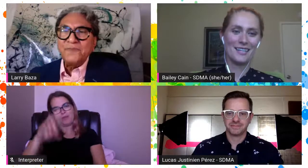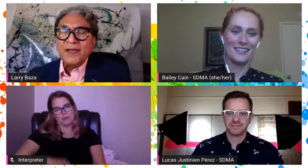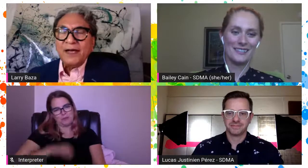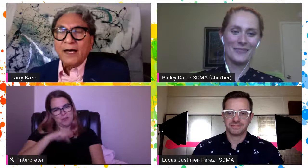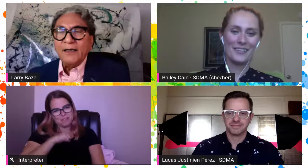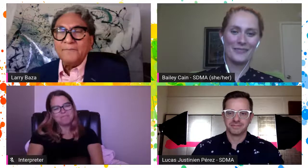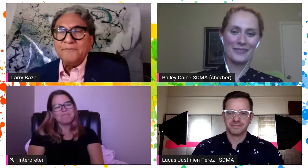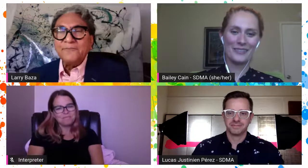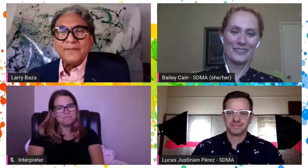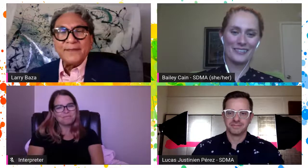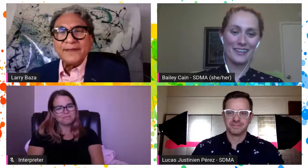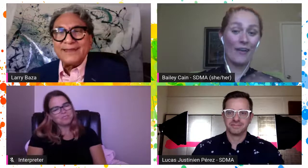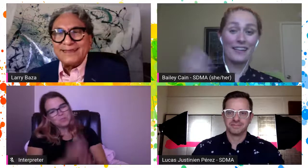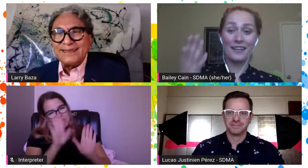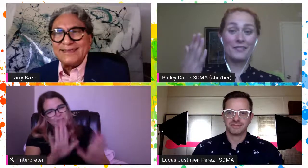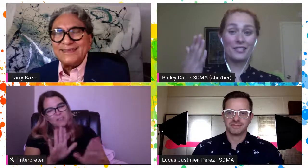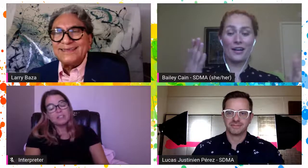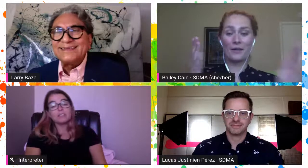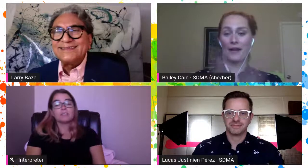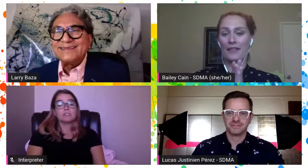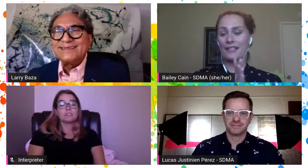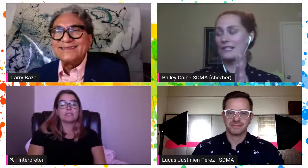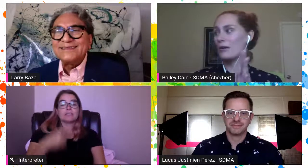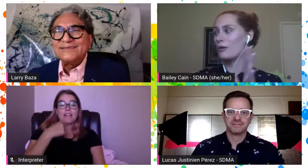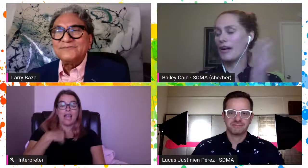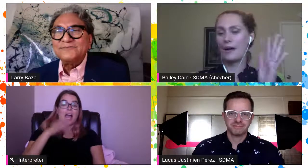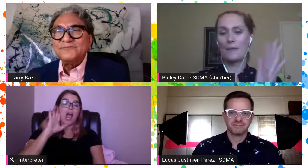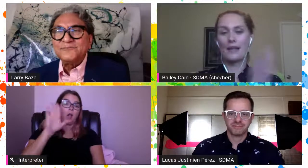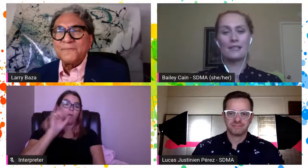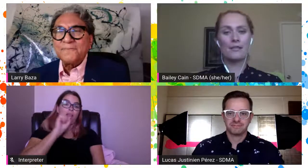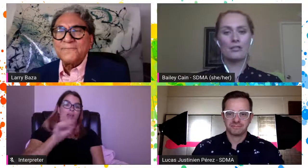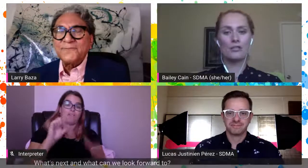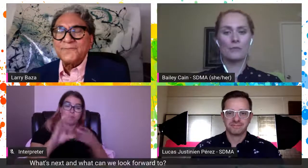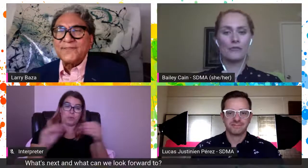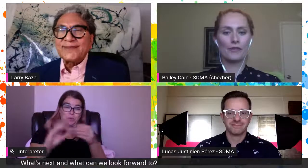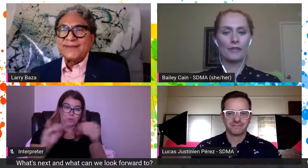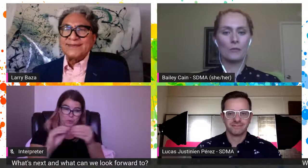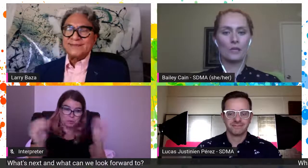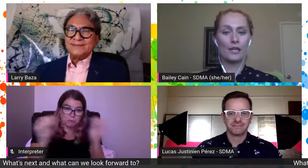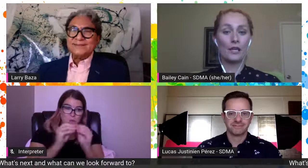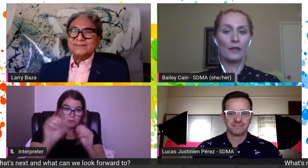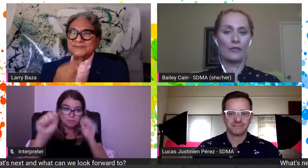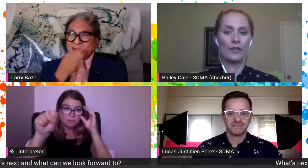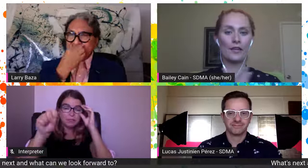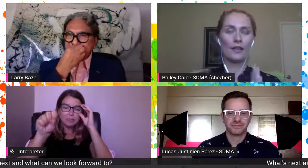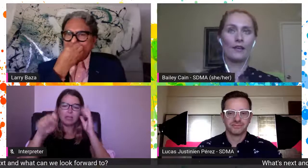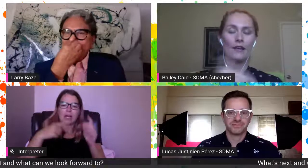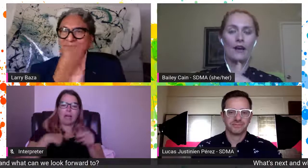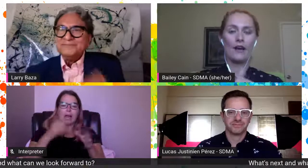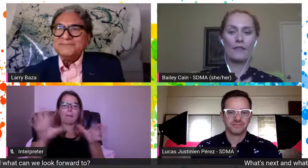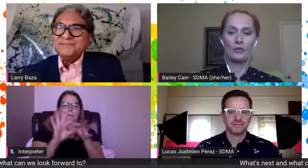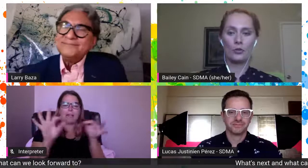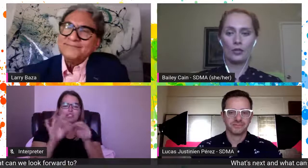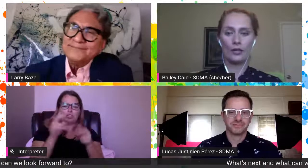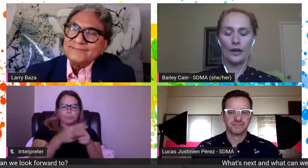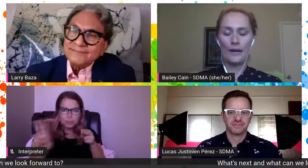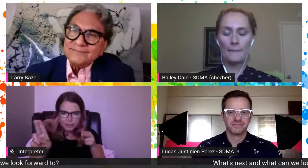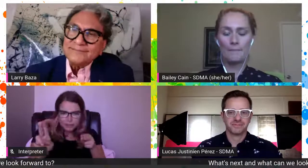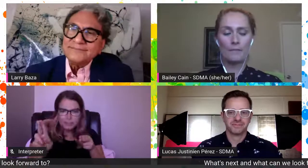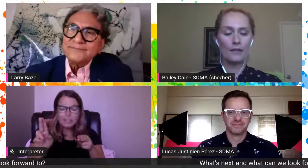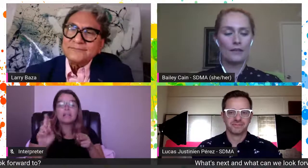So wonderful. Well, I'd love to talk about that. So as I mentioned briefly at the beginning of the